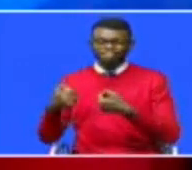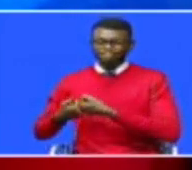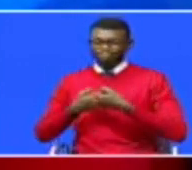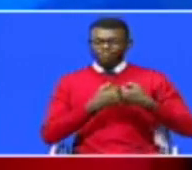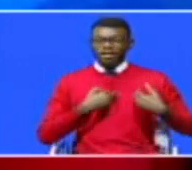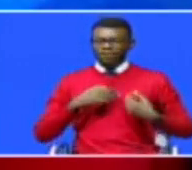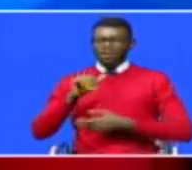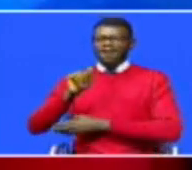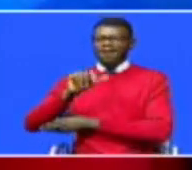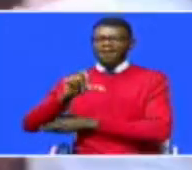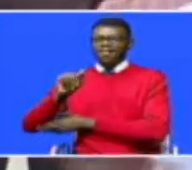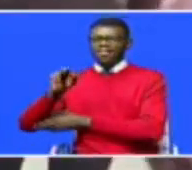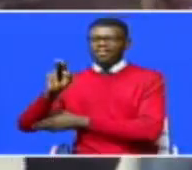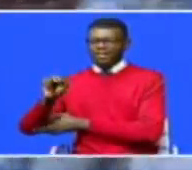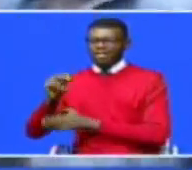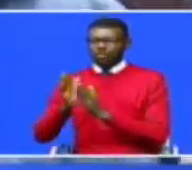Ochanda reports.